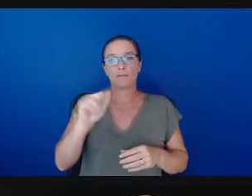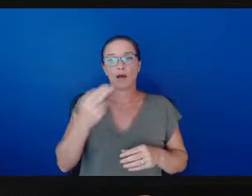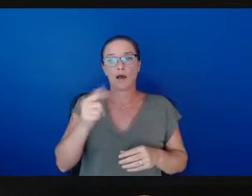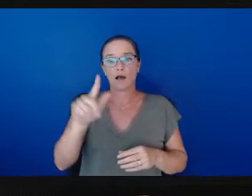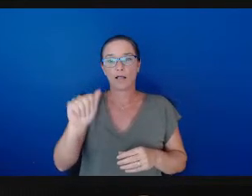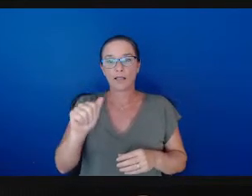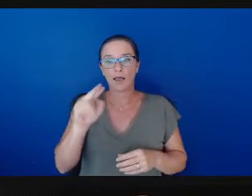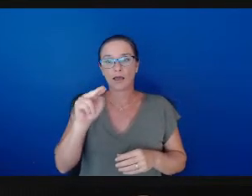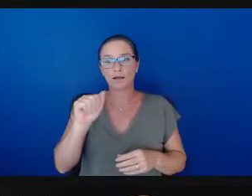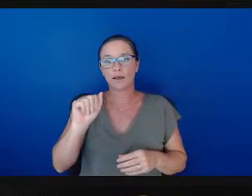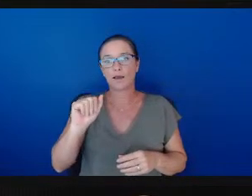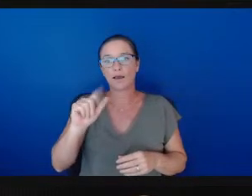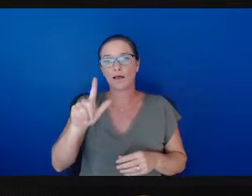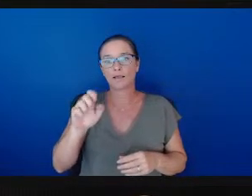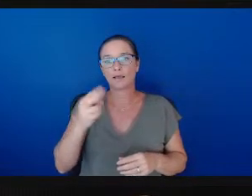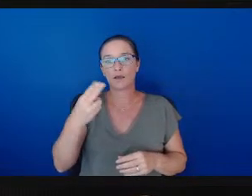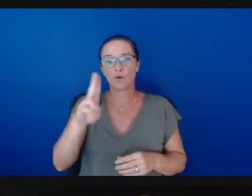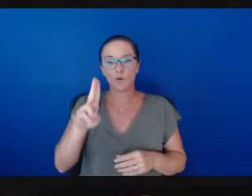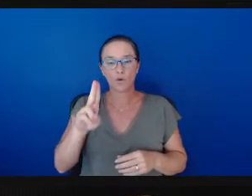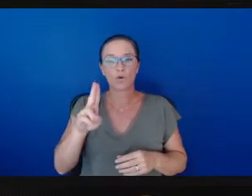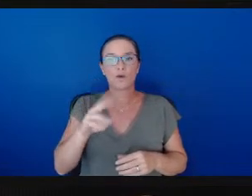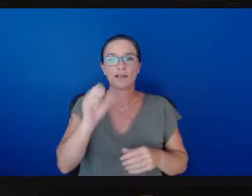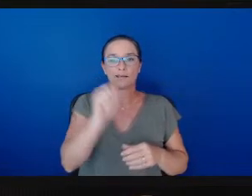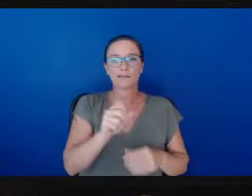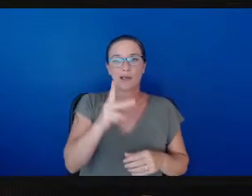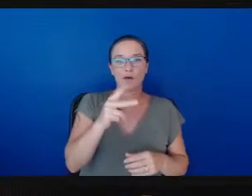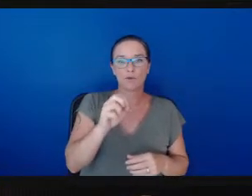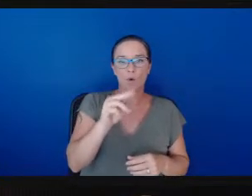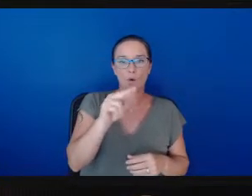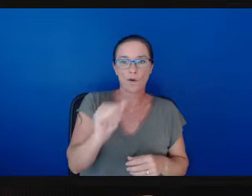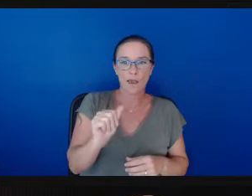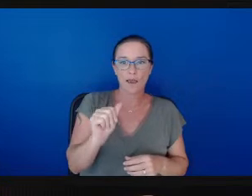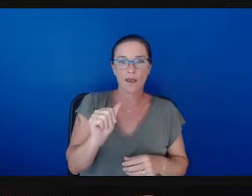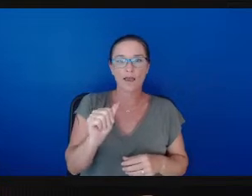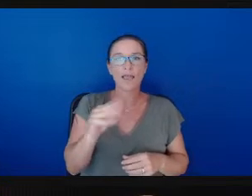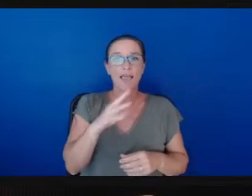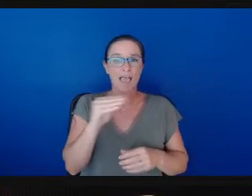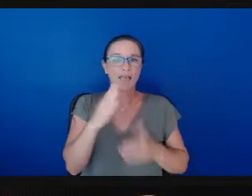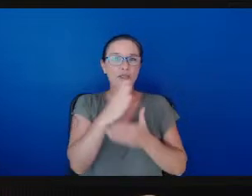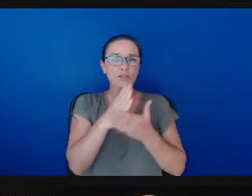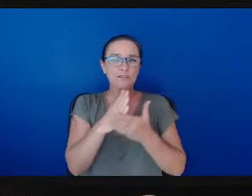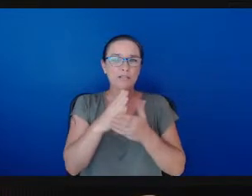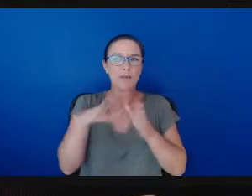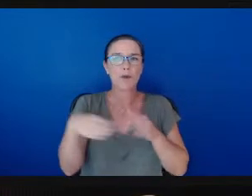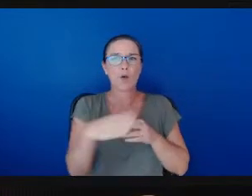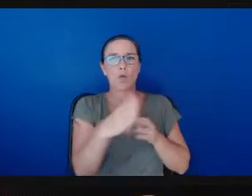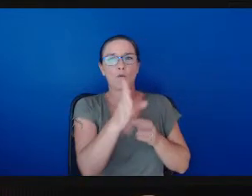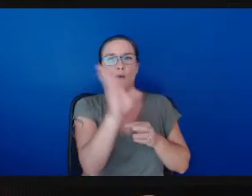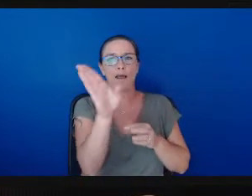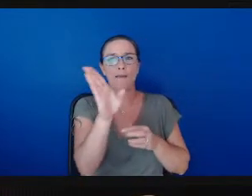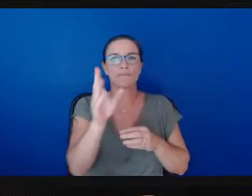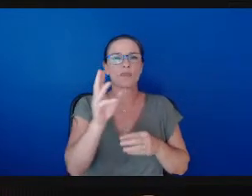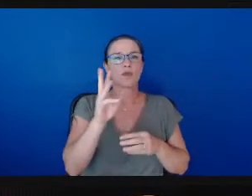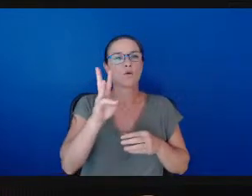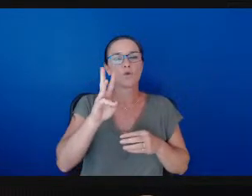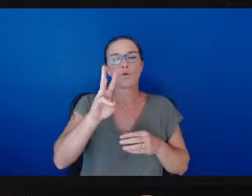It looks up into Kailua Kona itself. And actually, if you look at this map, there is some as far as this Waikoloa area as